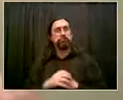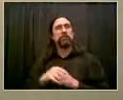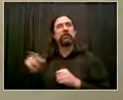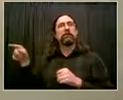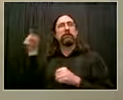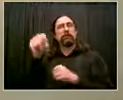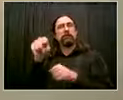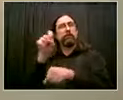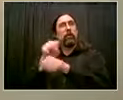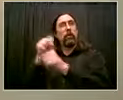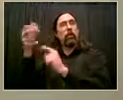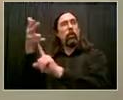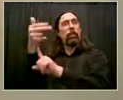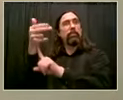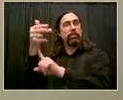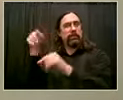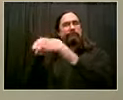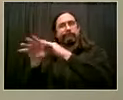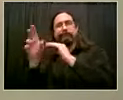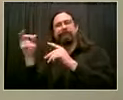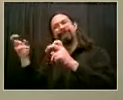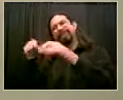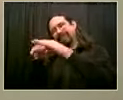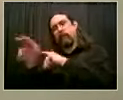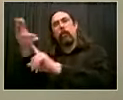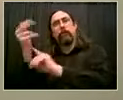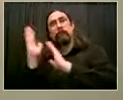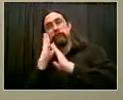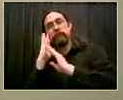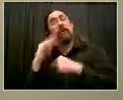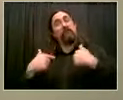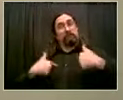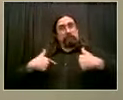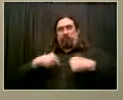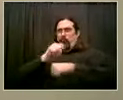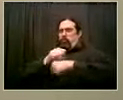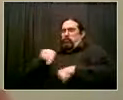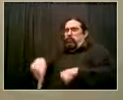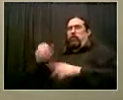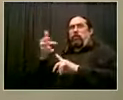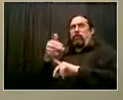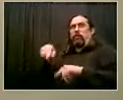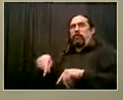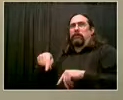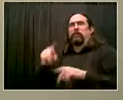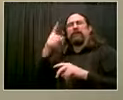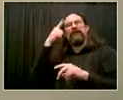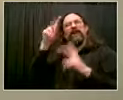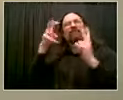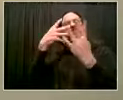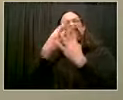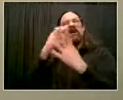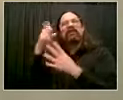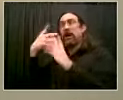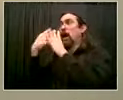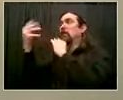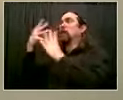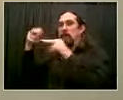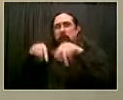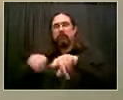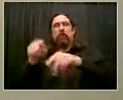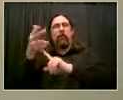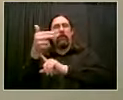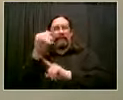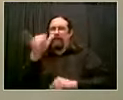getting an ID during a pandemic was. And just think of us, right, walking around without an ID. So we finally got the brother an ID. He didn't have to walk